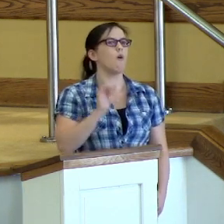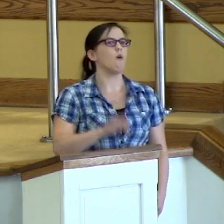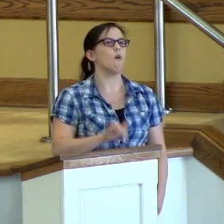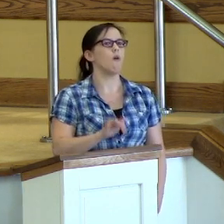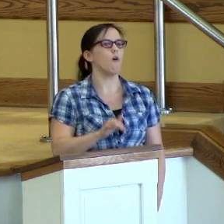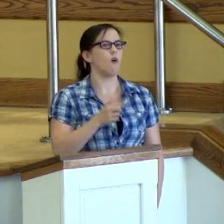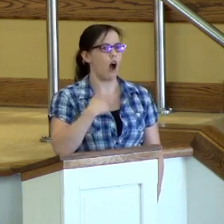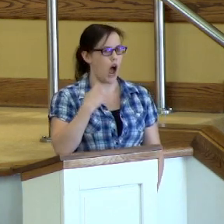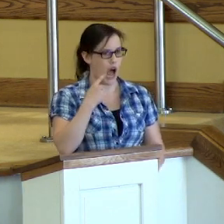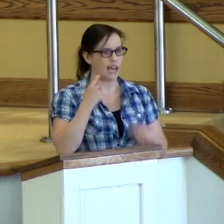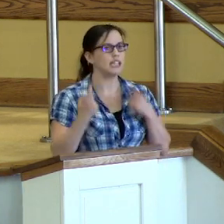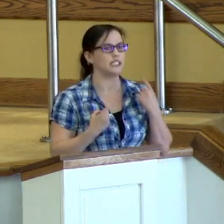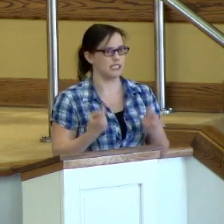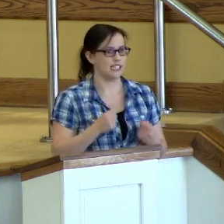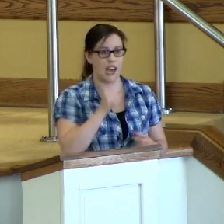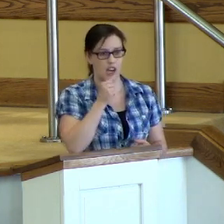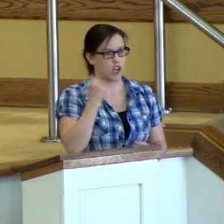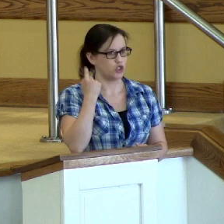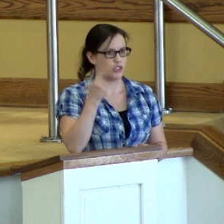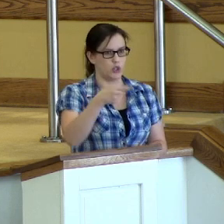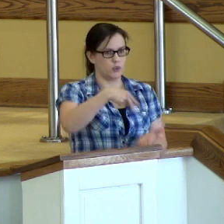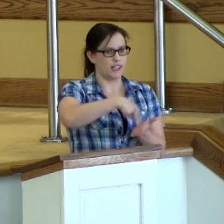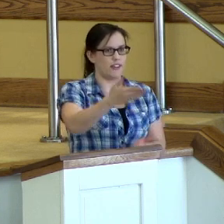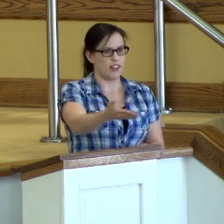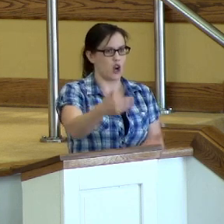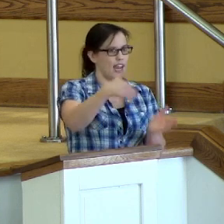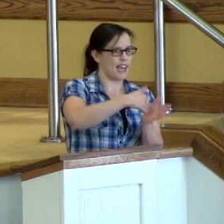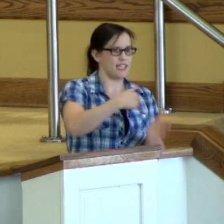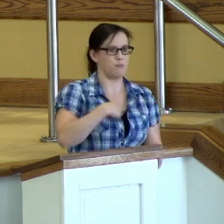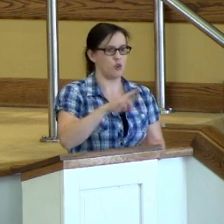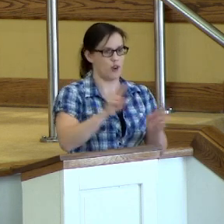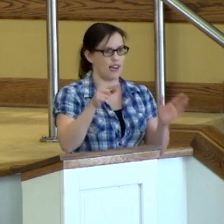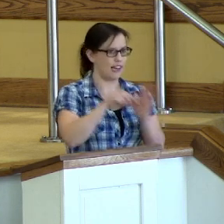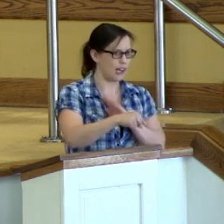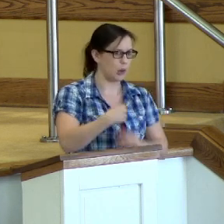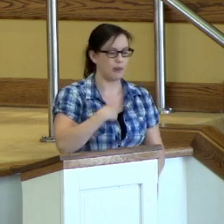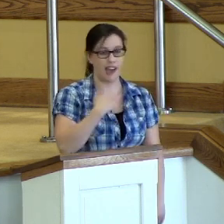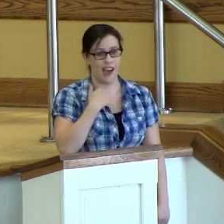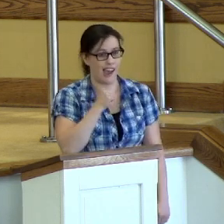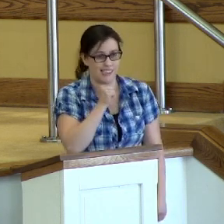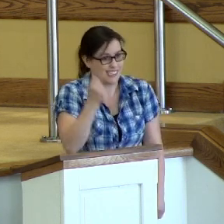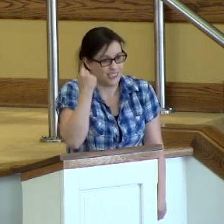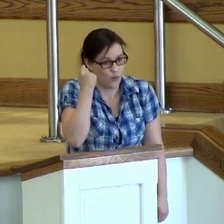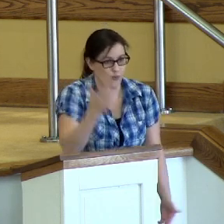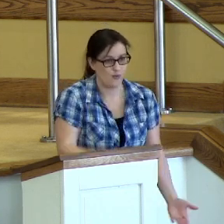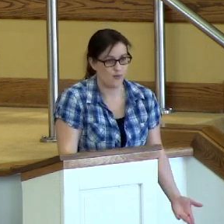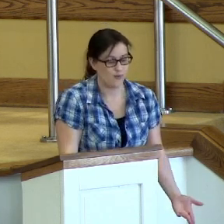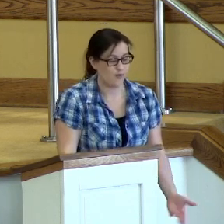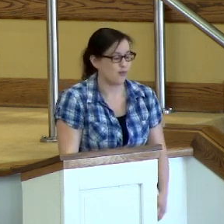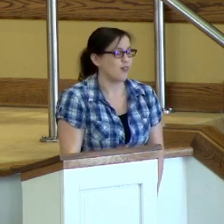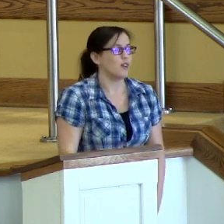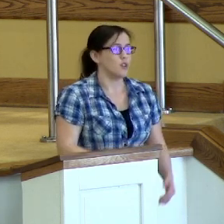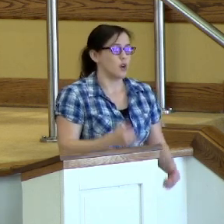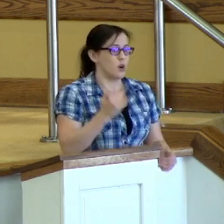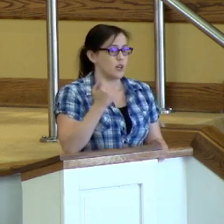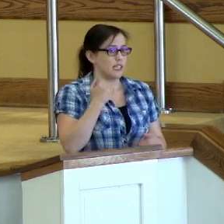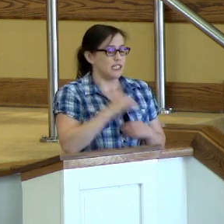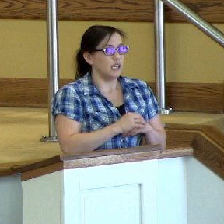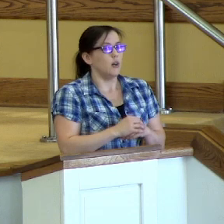stoodest in the way against me. Now therefore, if it displease thee, I will get me back